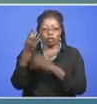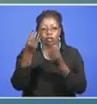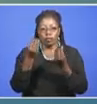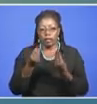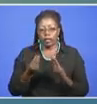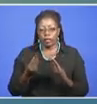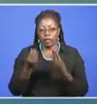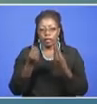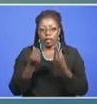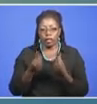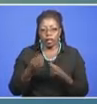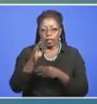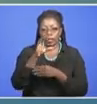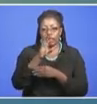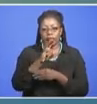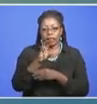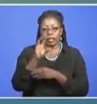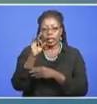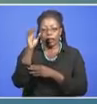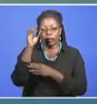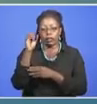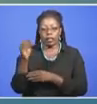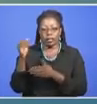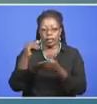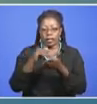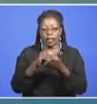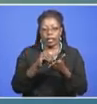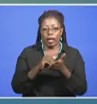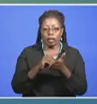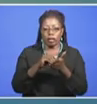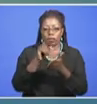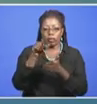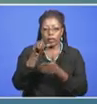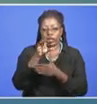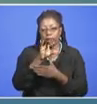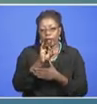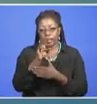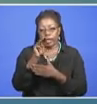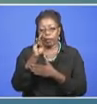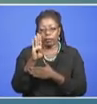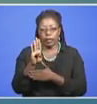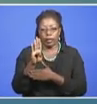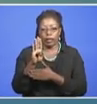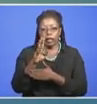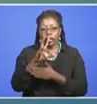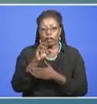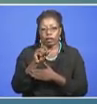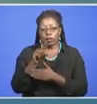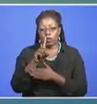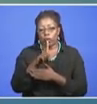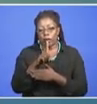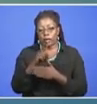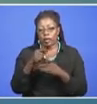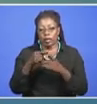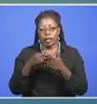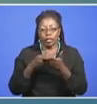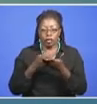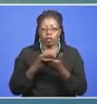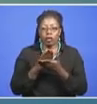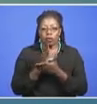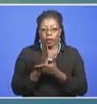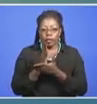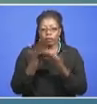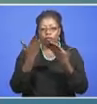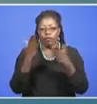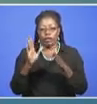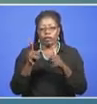humidity of 68%, the barometric pressure 1,017.8 millibars. That's 30.10 inches. And it is steady. That's going to